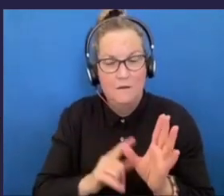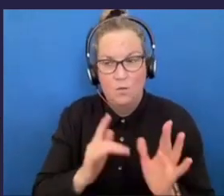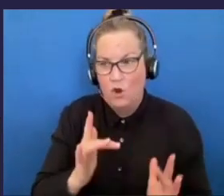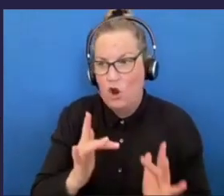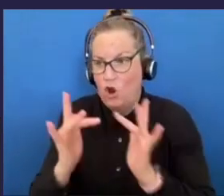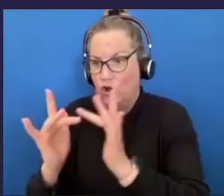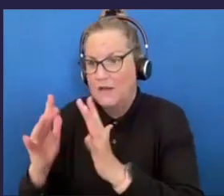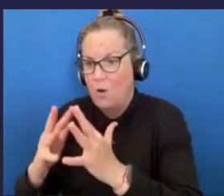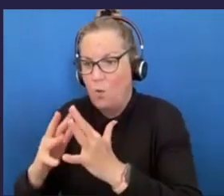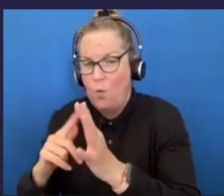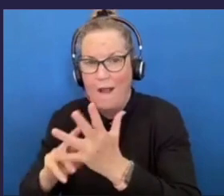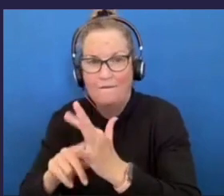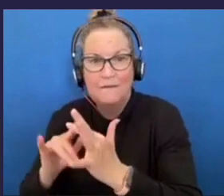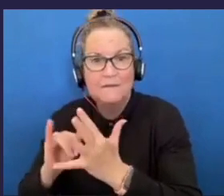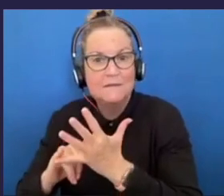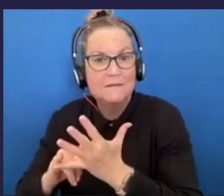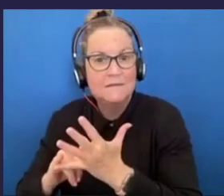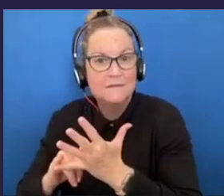we're very specific.